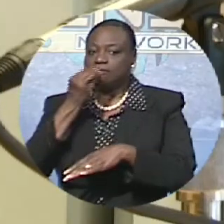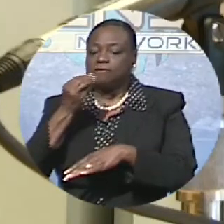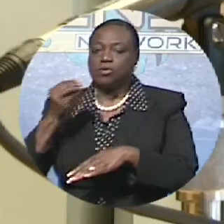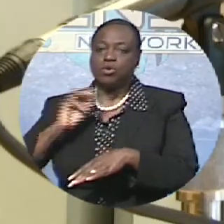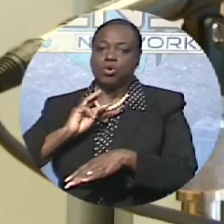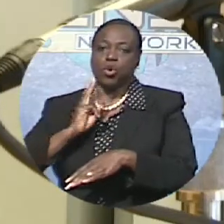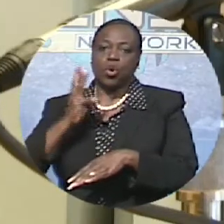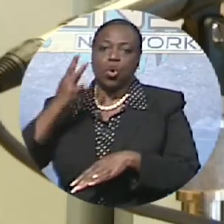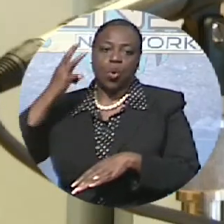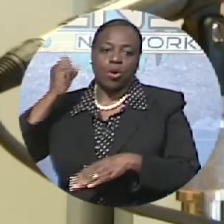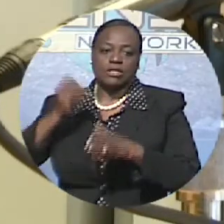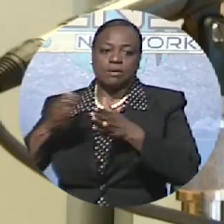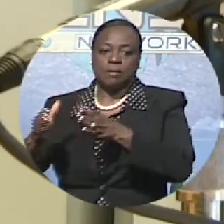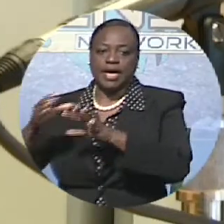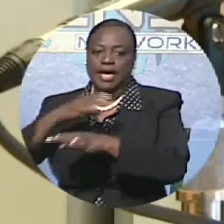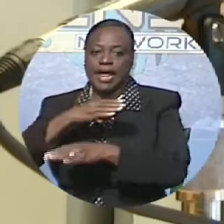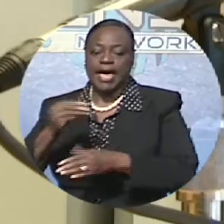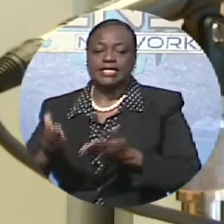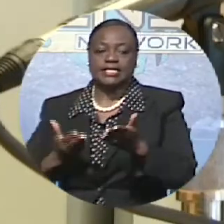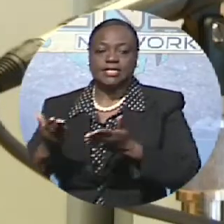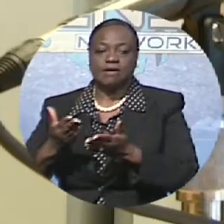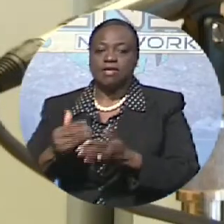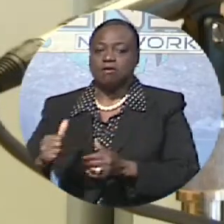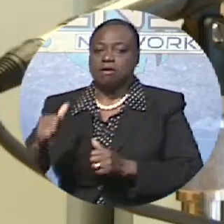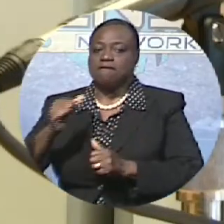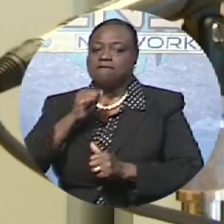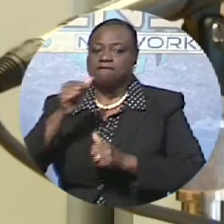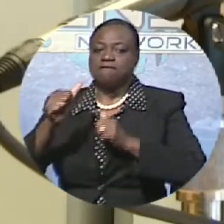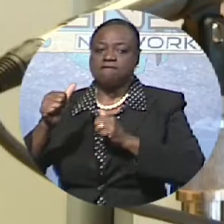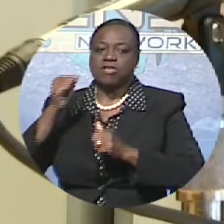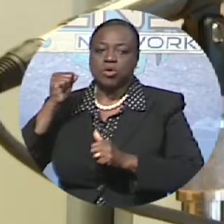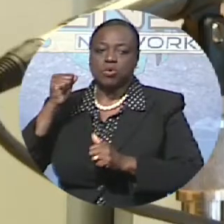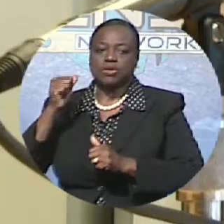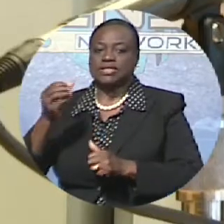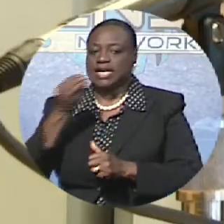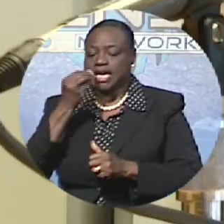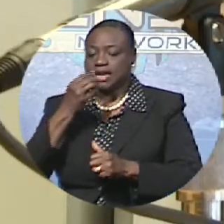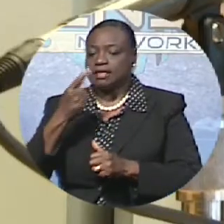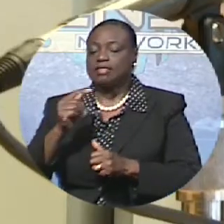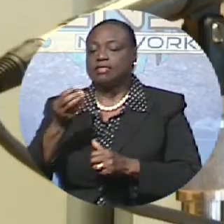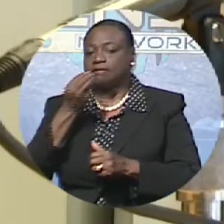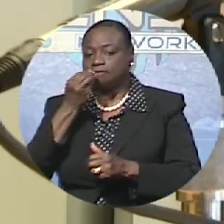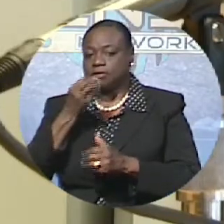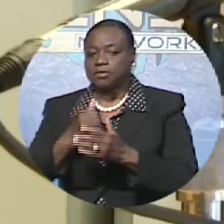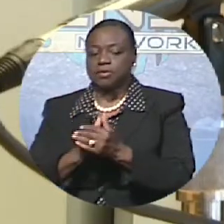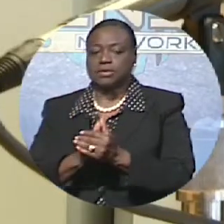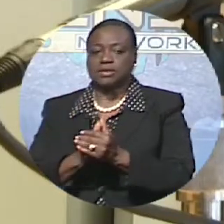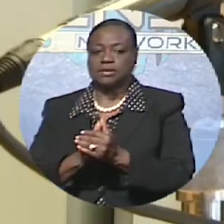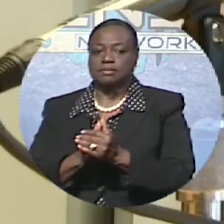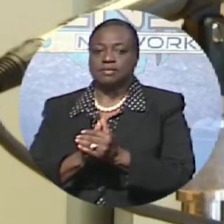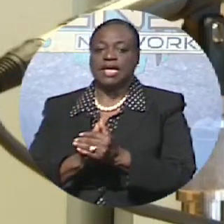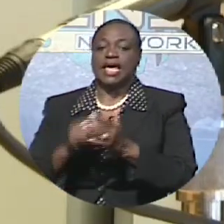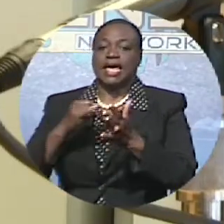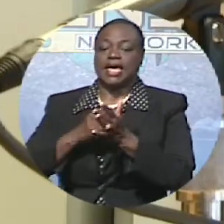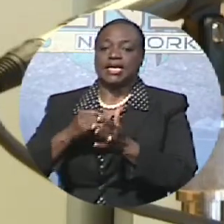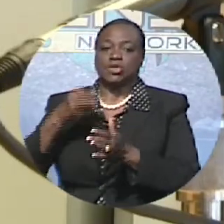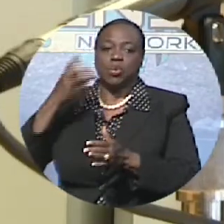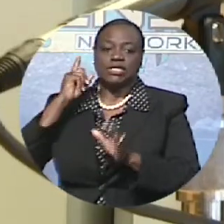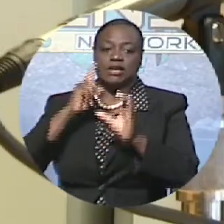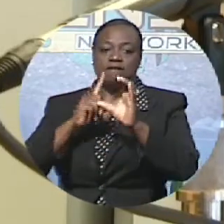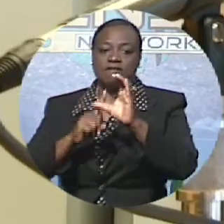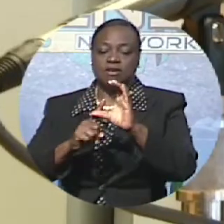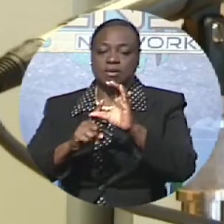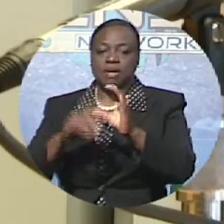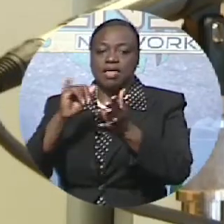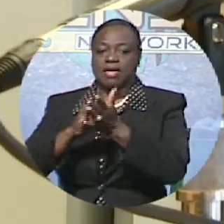for and served to these individuals. They refused to eat the food prepared by the staff of the detention center. However, it was confirmed that the